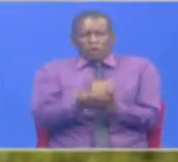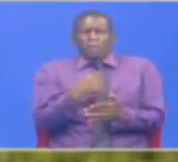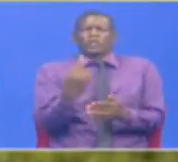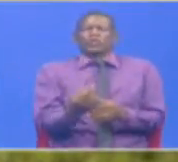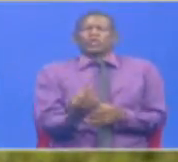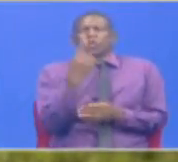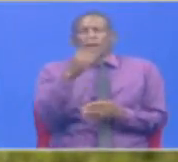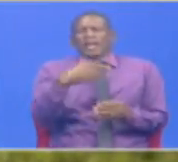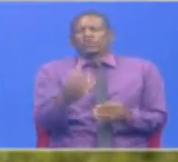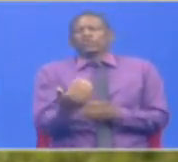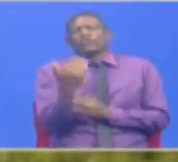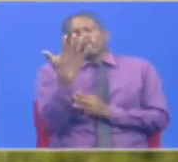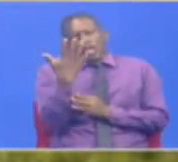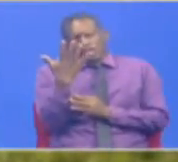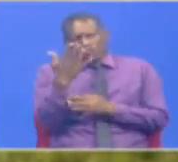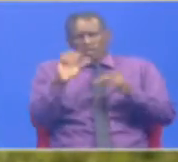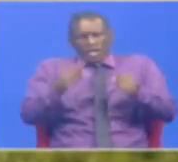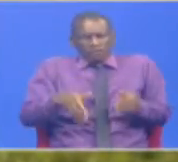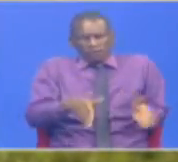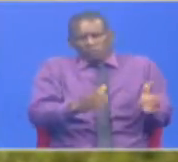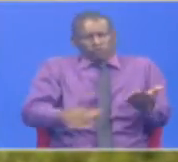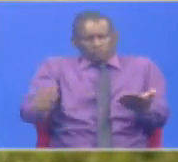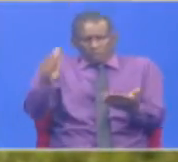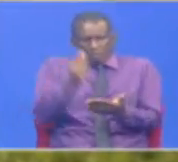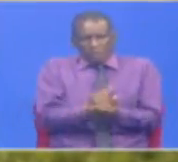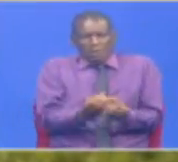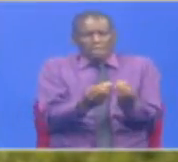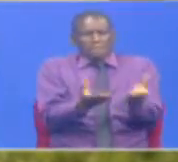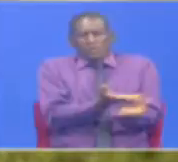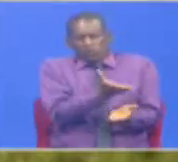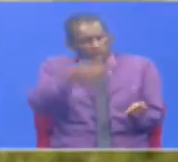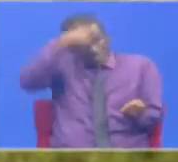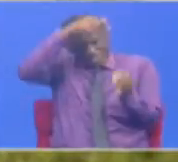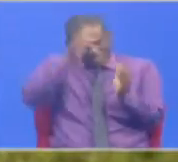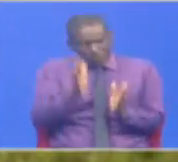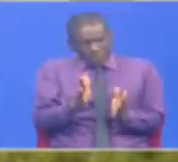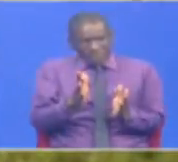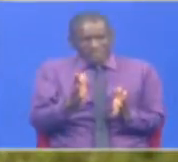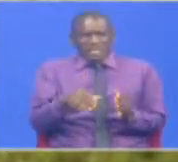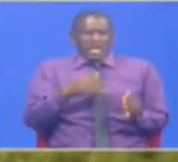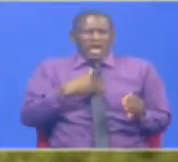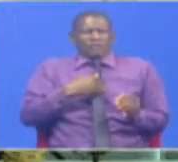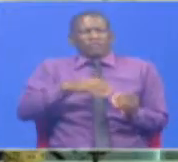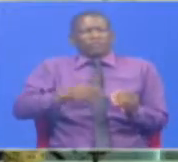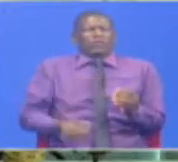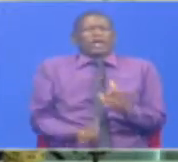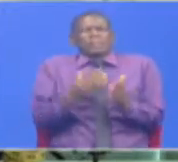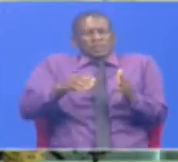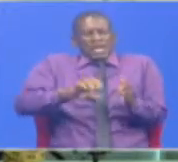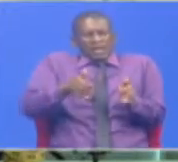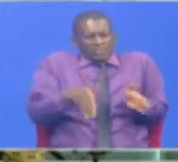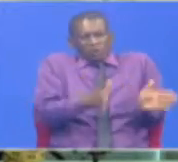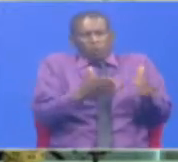stands a chance. This means majority of them have to find alternative ways of earning an